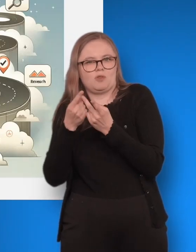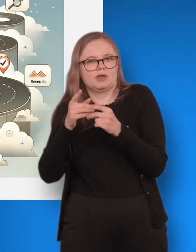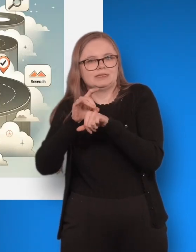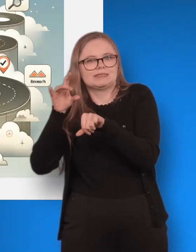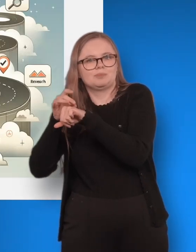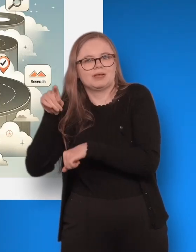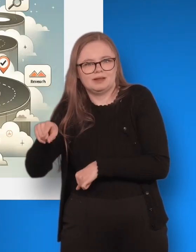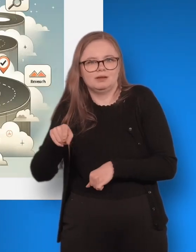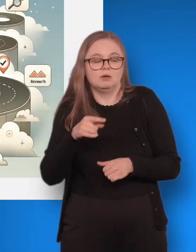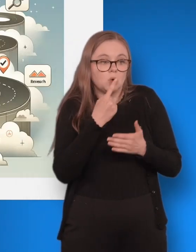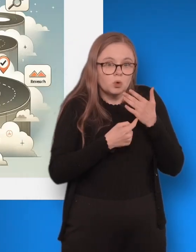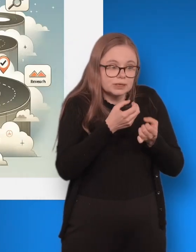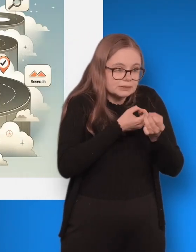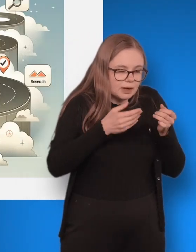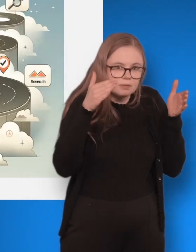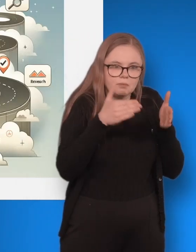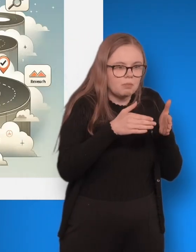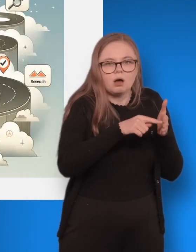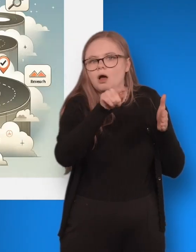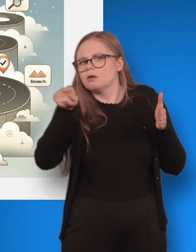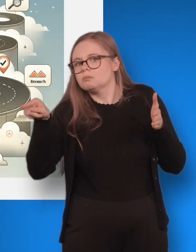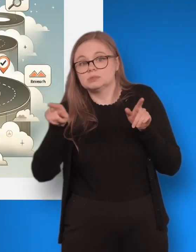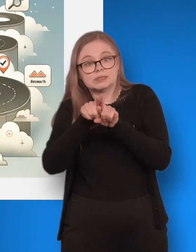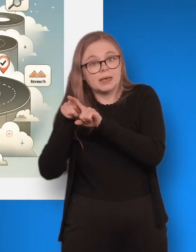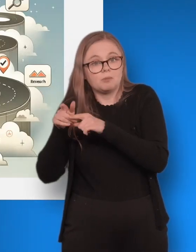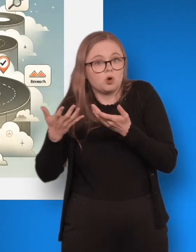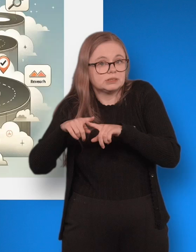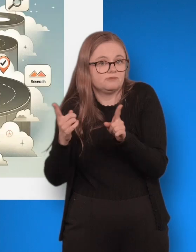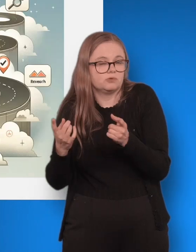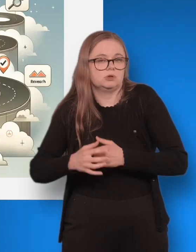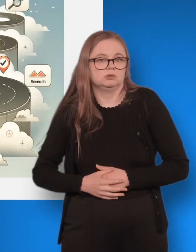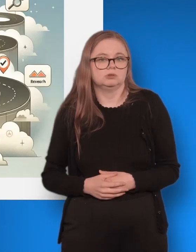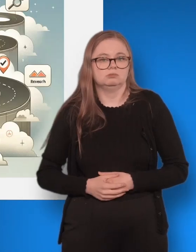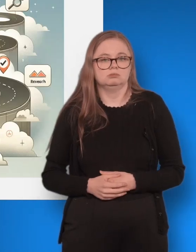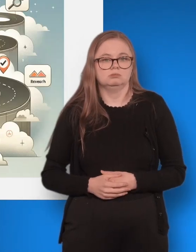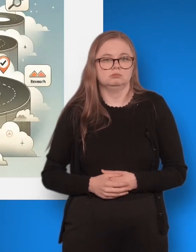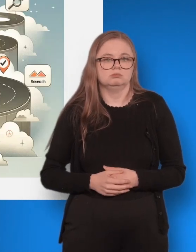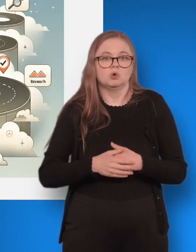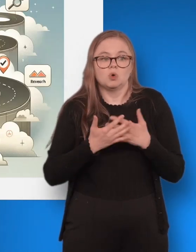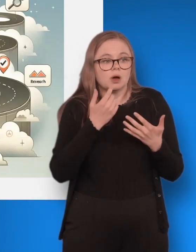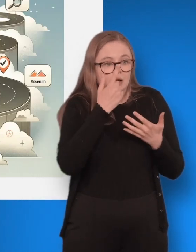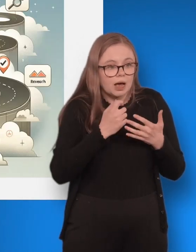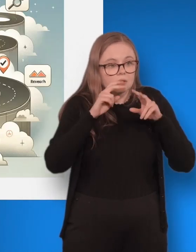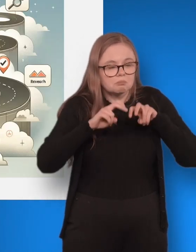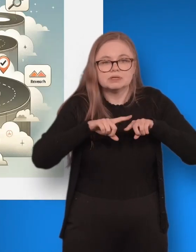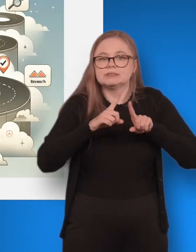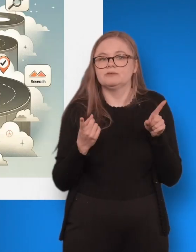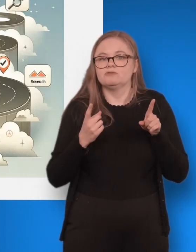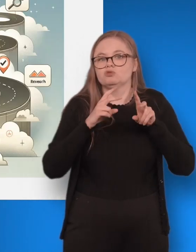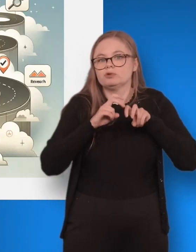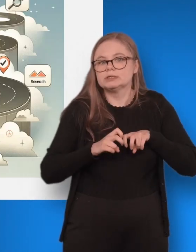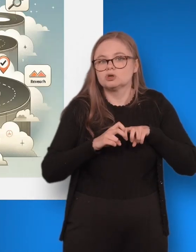observed outside of STEM? We could explore the analysis to a different research council, for